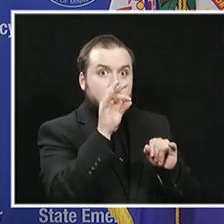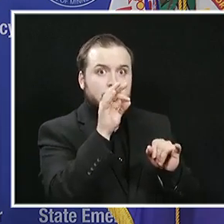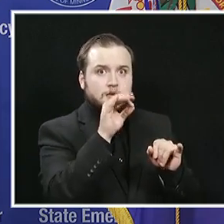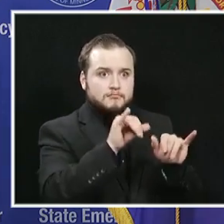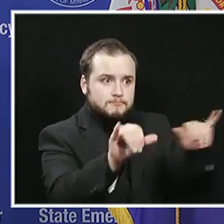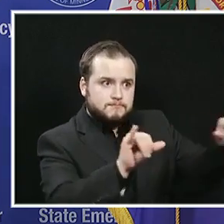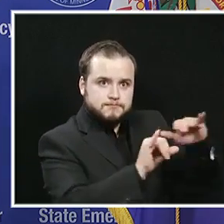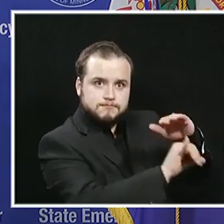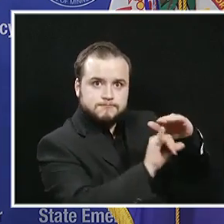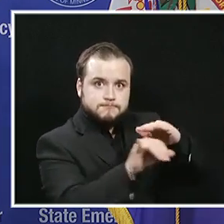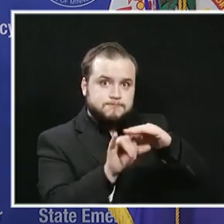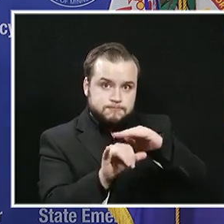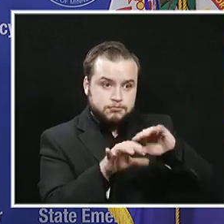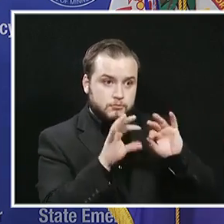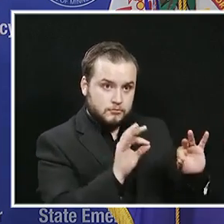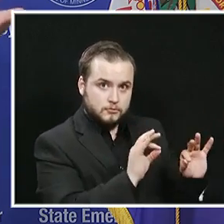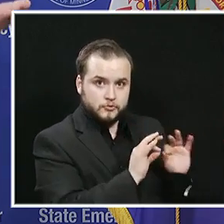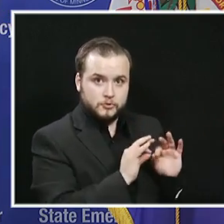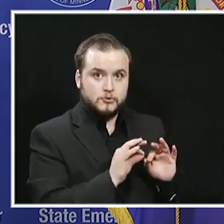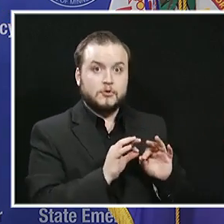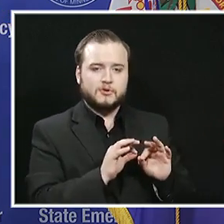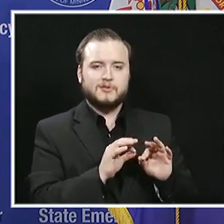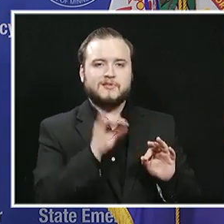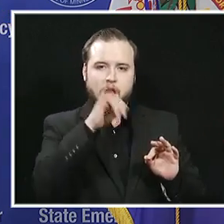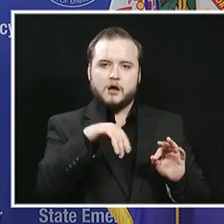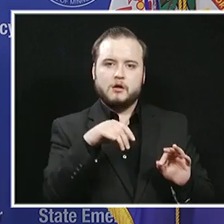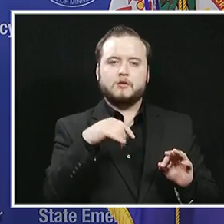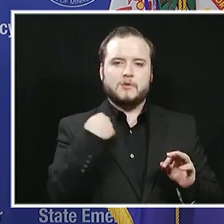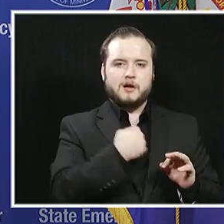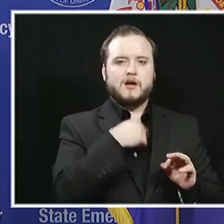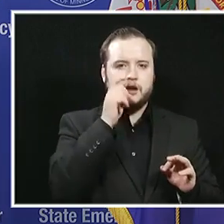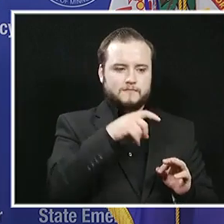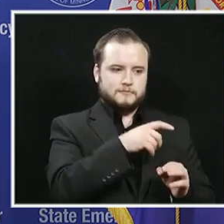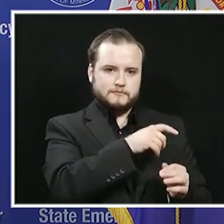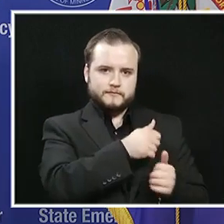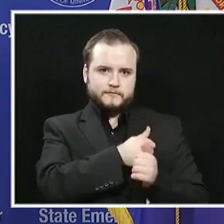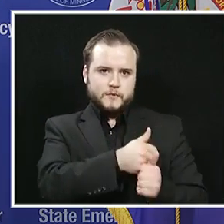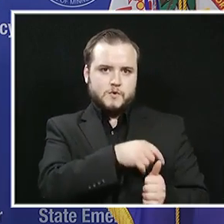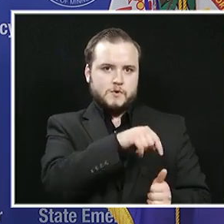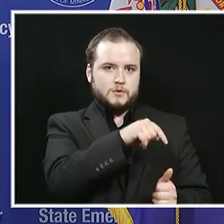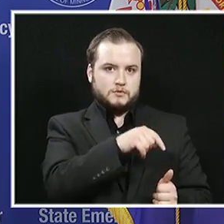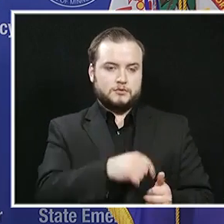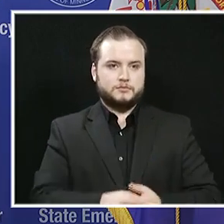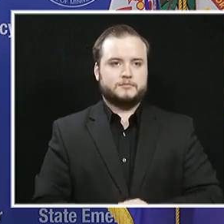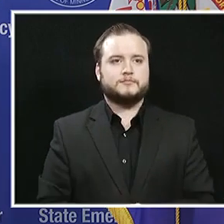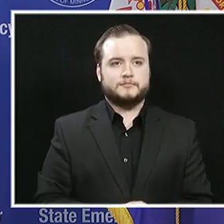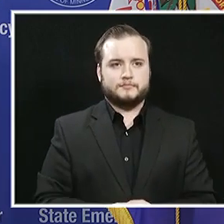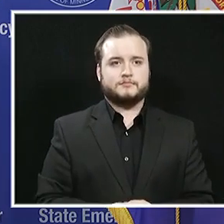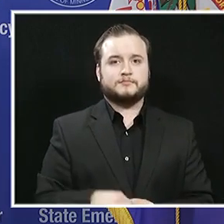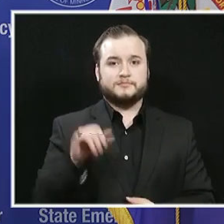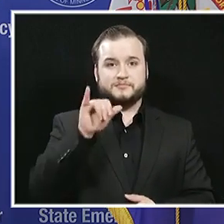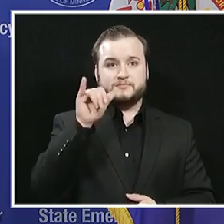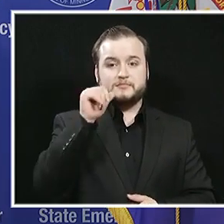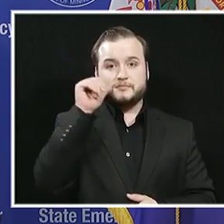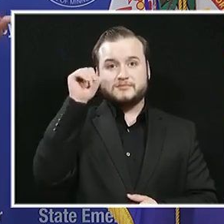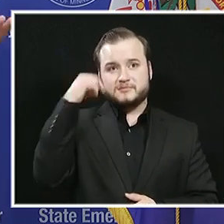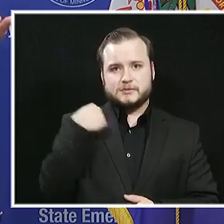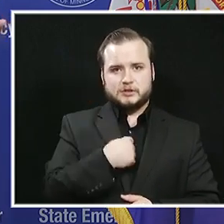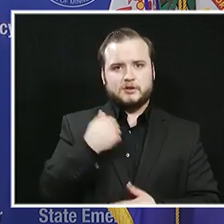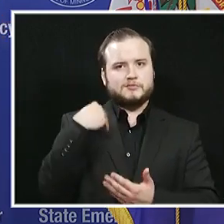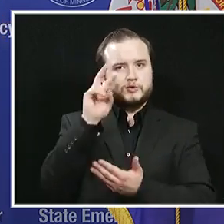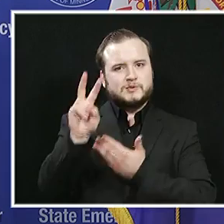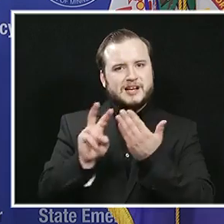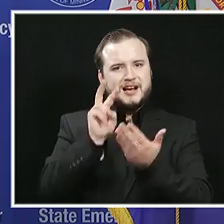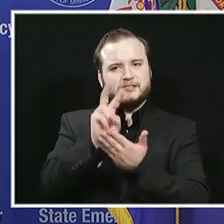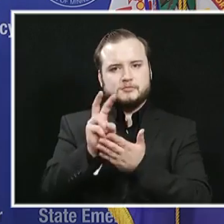absolutely does, Tom, have an impact in that. And I think, Commissioner, and we were on for a long time last night, about 2 hours, talking to experts